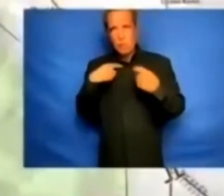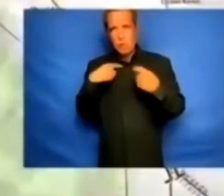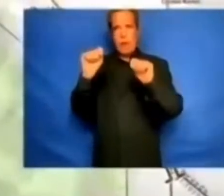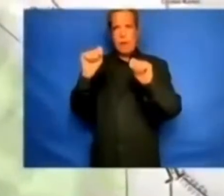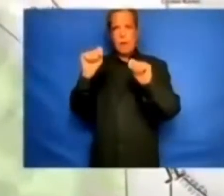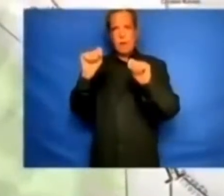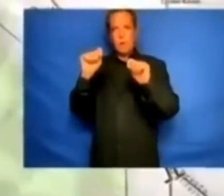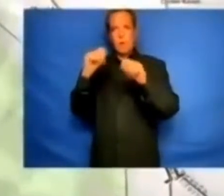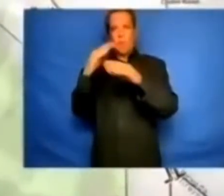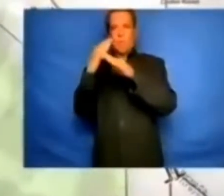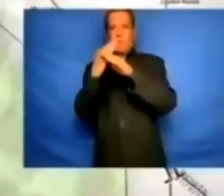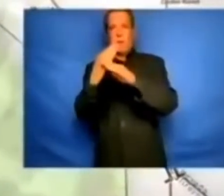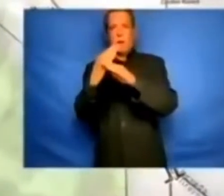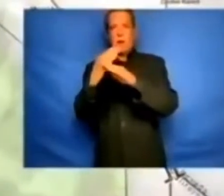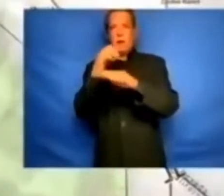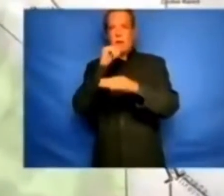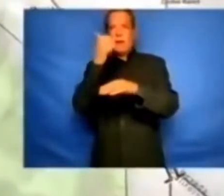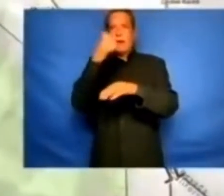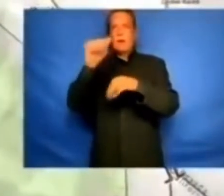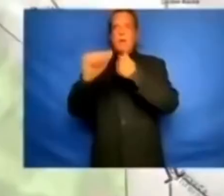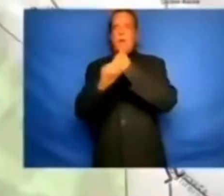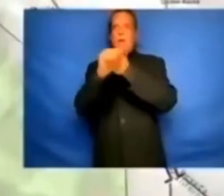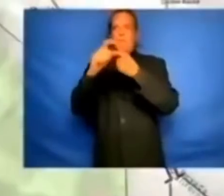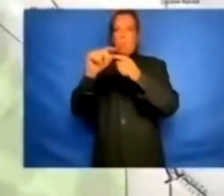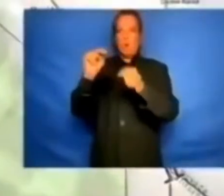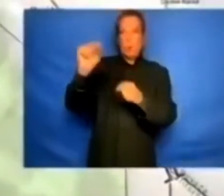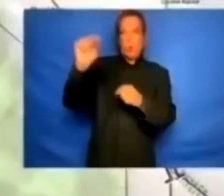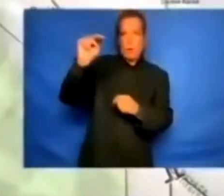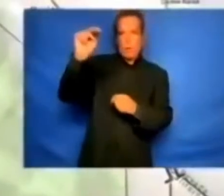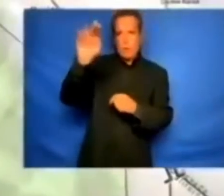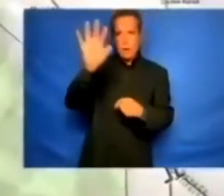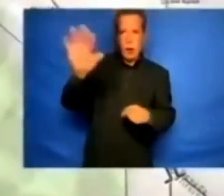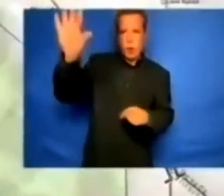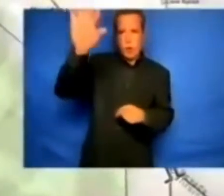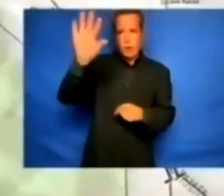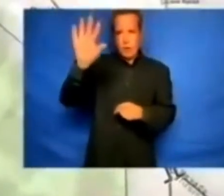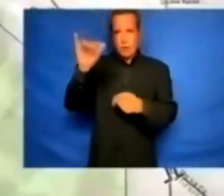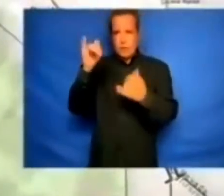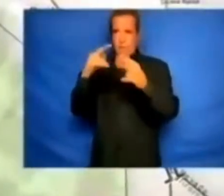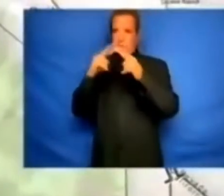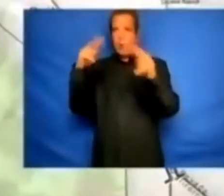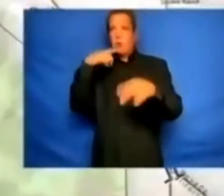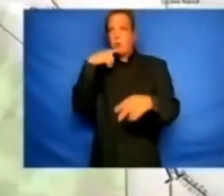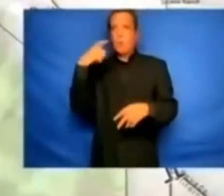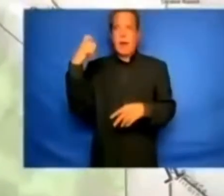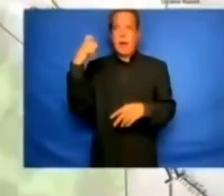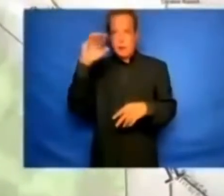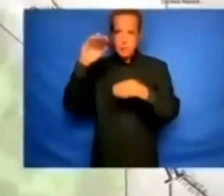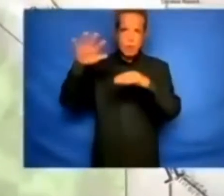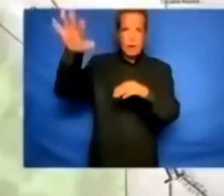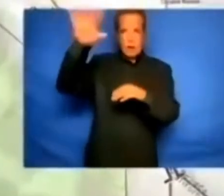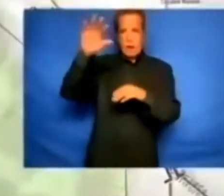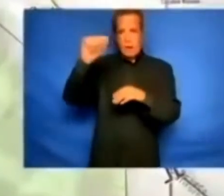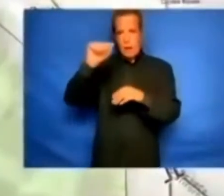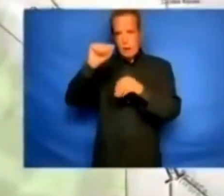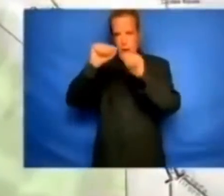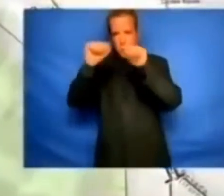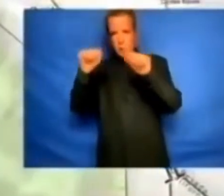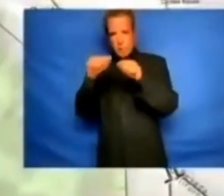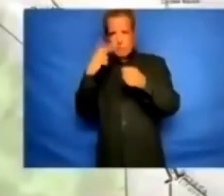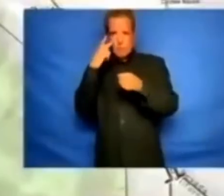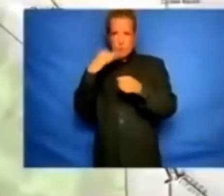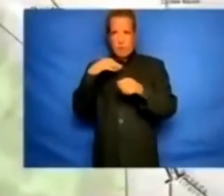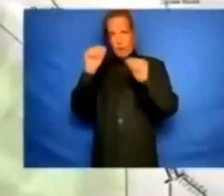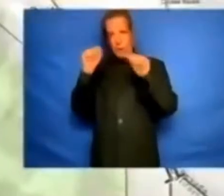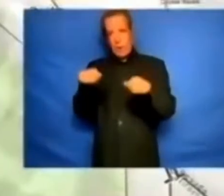threat from the North Upper Truckee area. With these critically dry fuels we have, we can see spot fires quickly get established and move. So we really